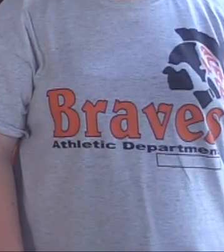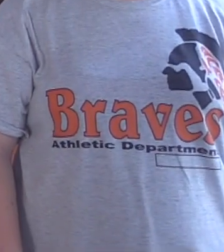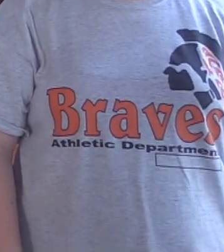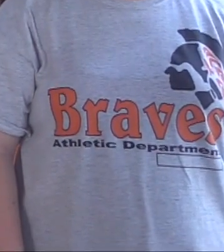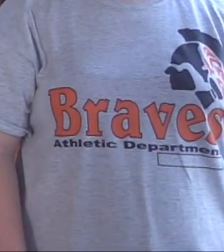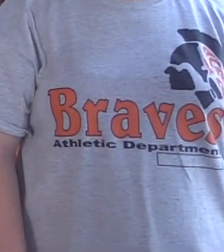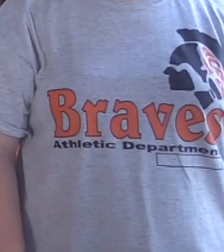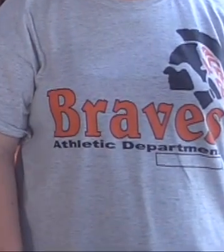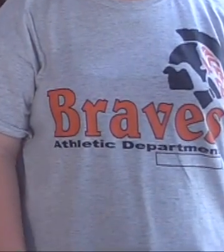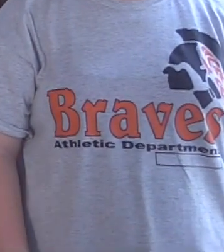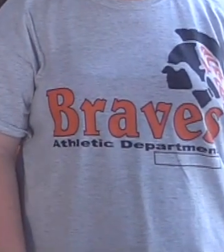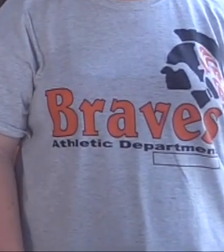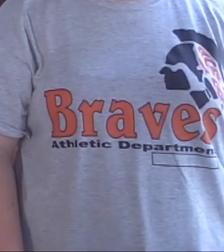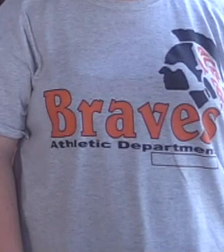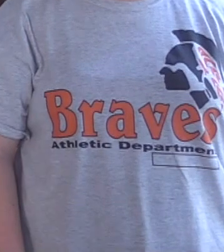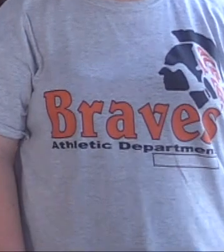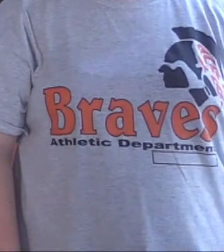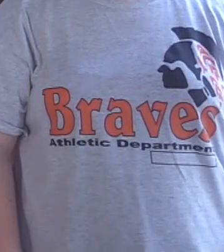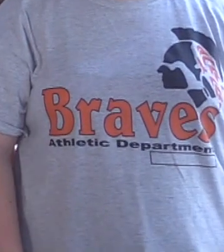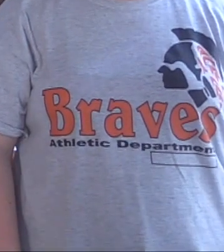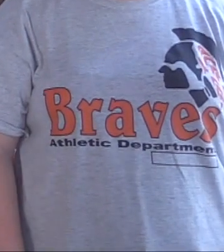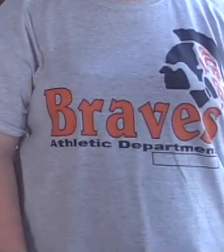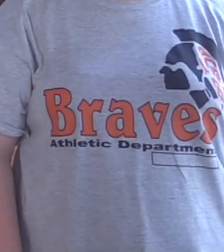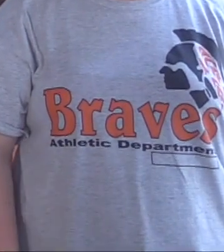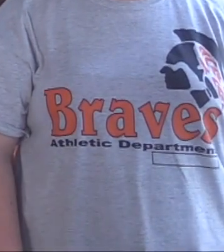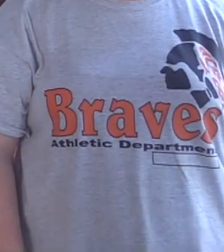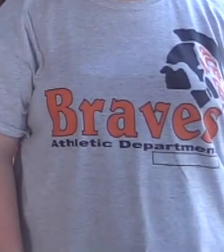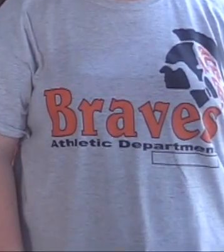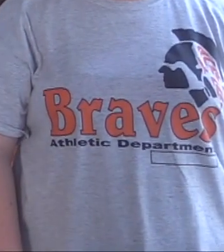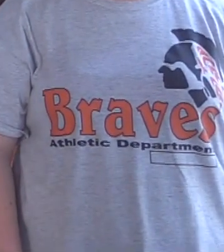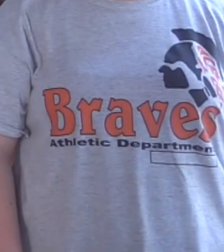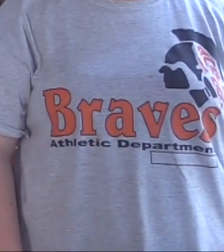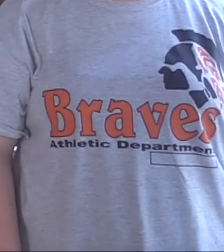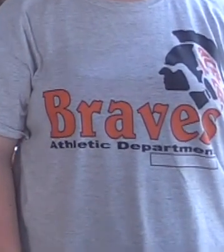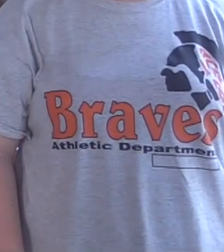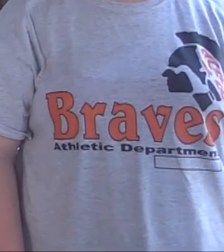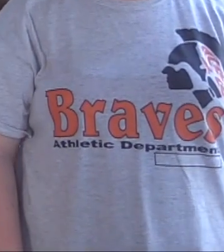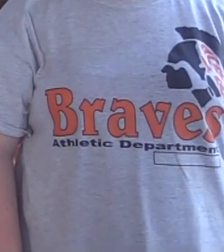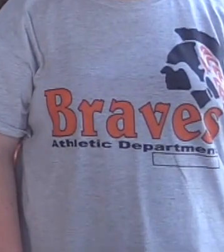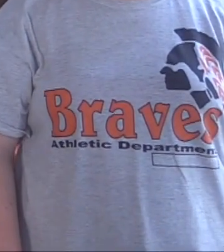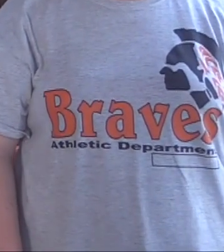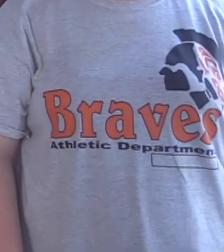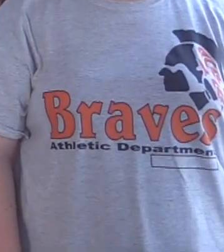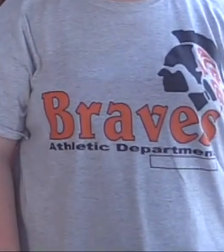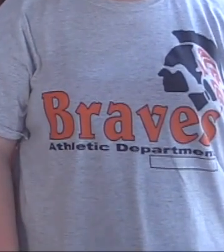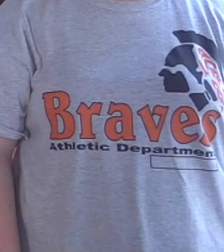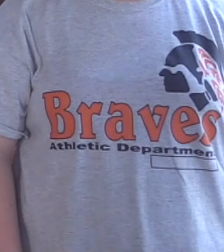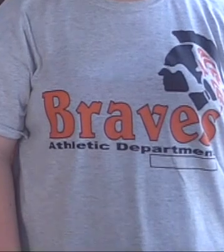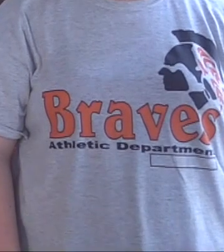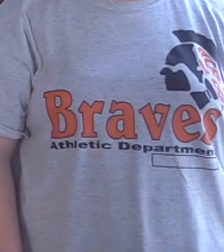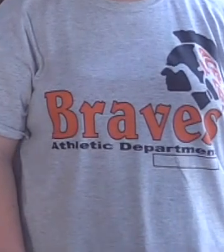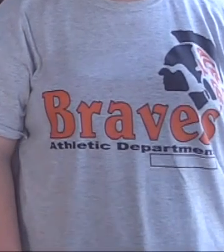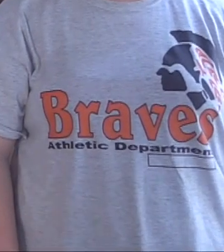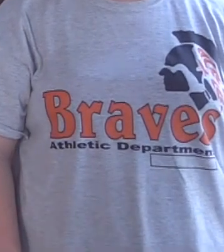When the years have closed around us, memory's torch will shed its light. O'er the hours